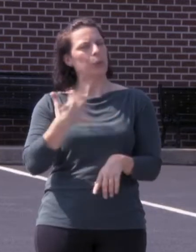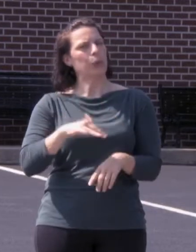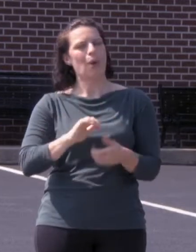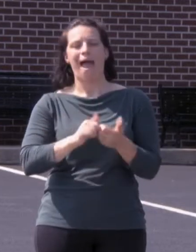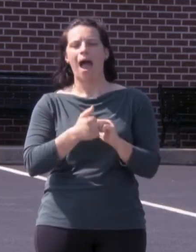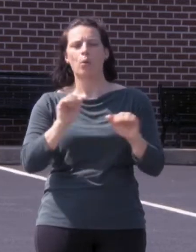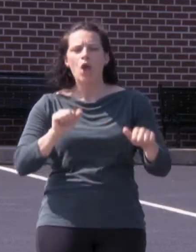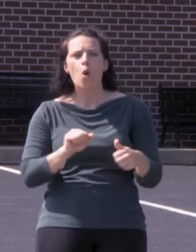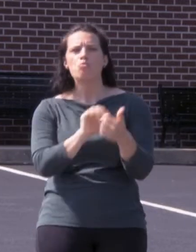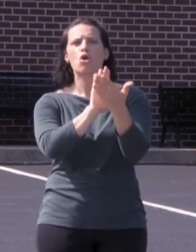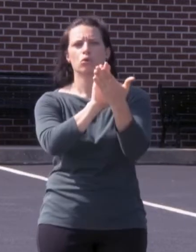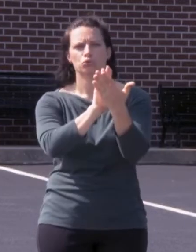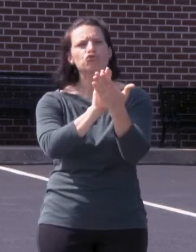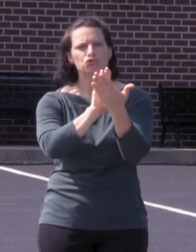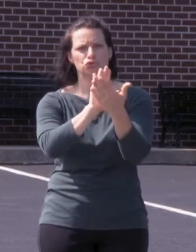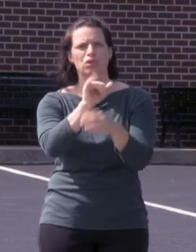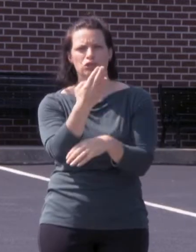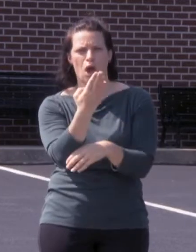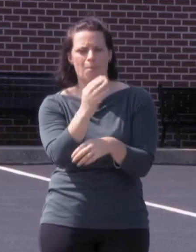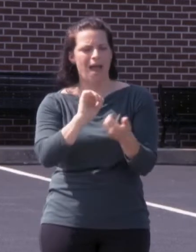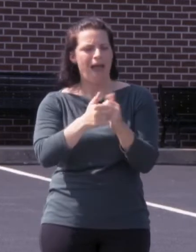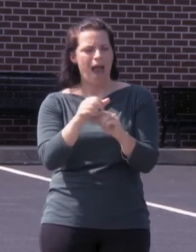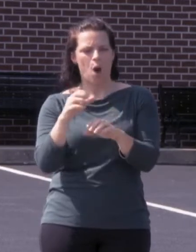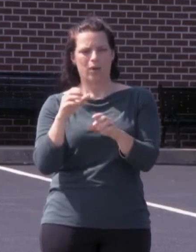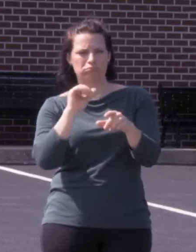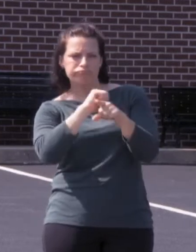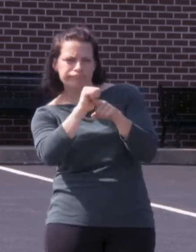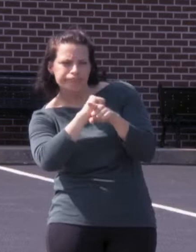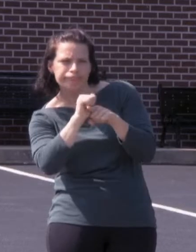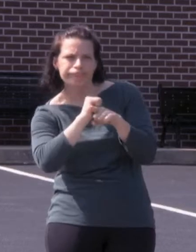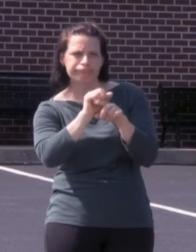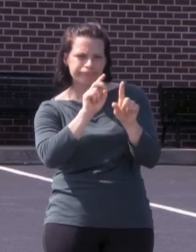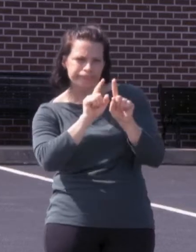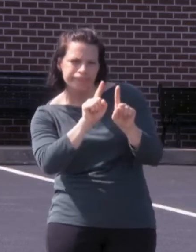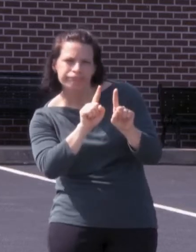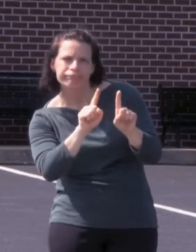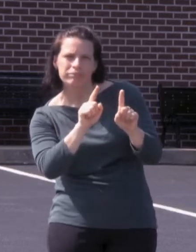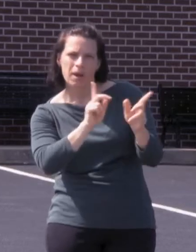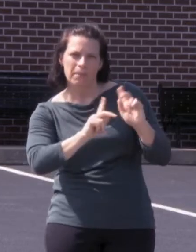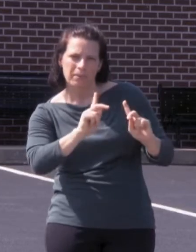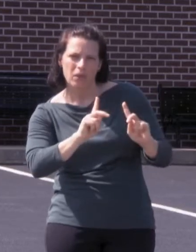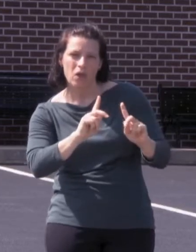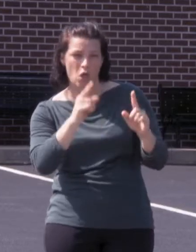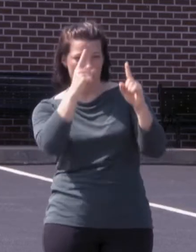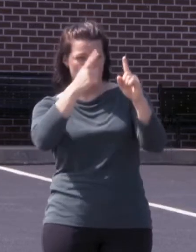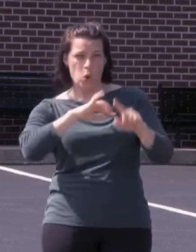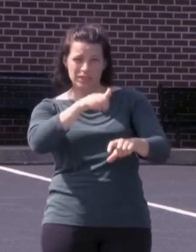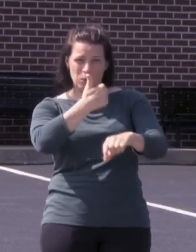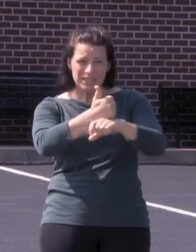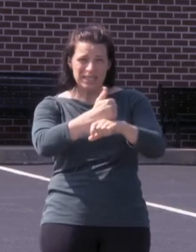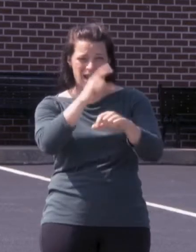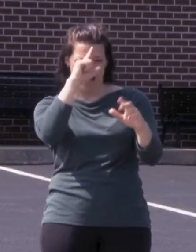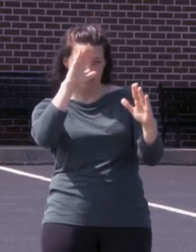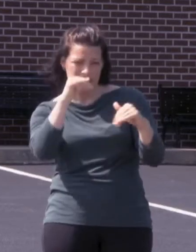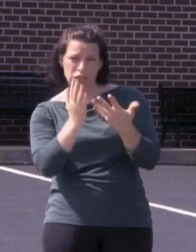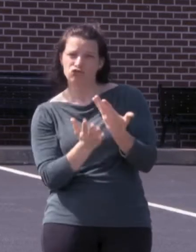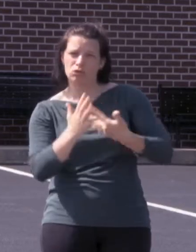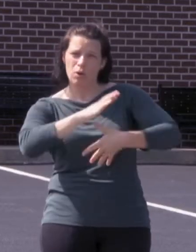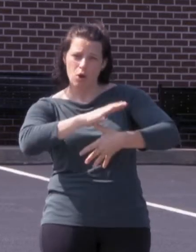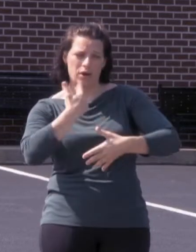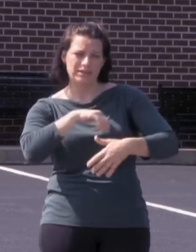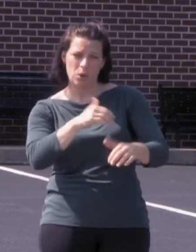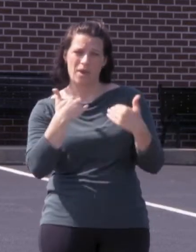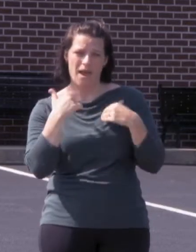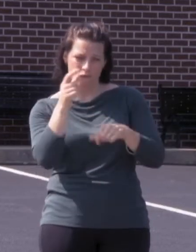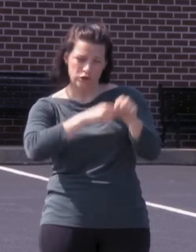we approach the job, how we coach our people, in the goals that we set, the expectations and priorities that we